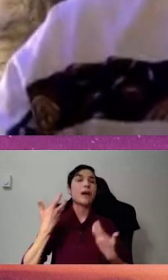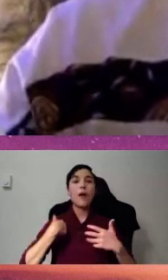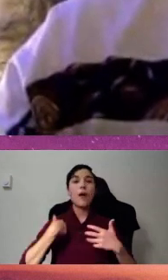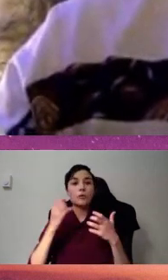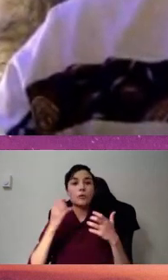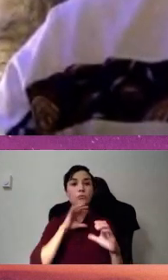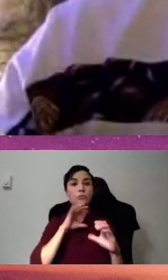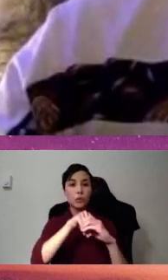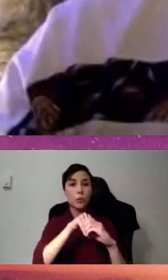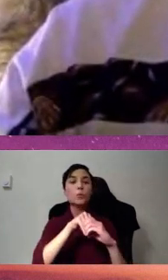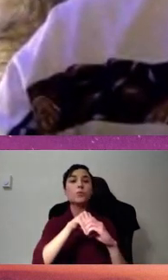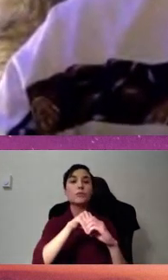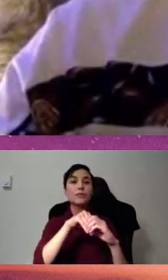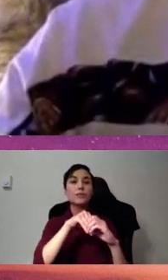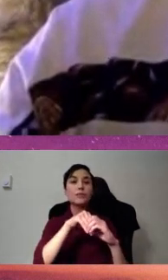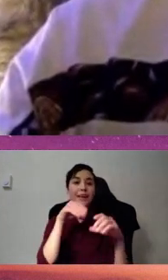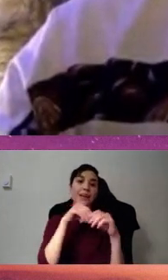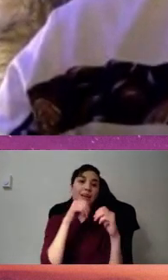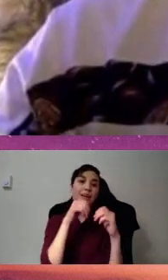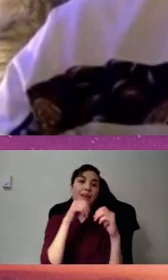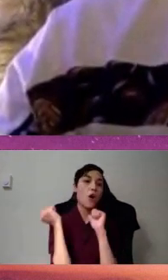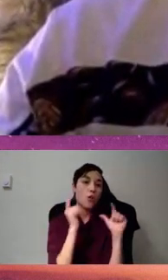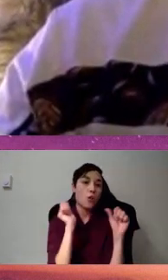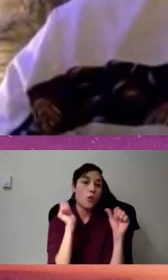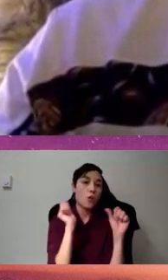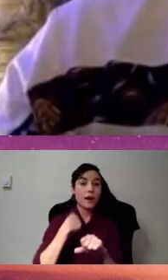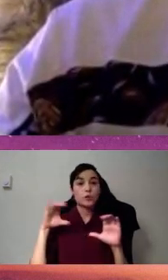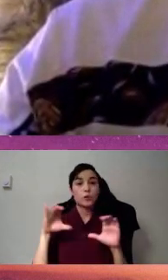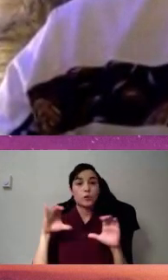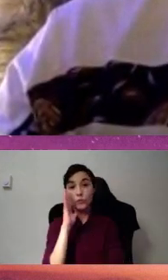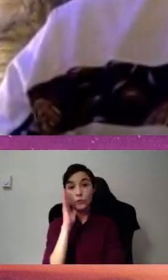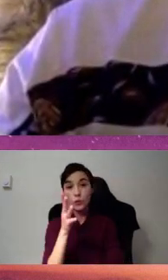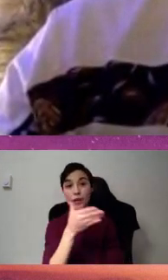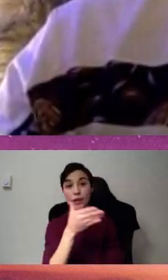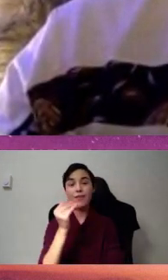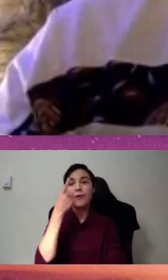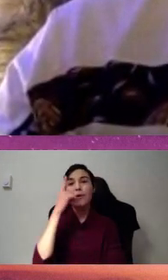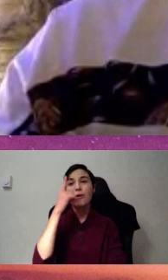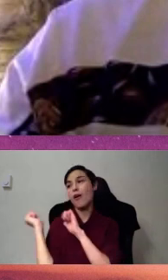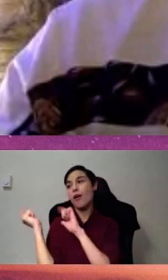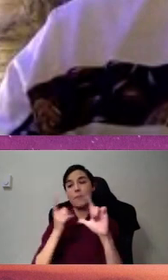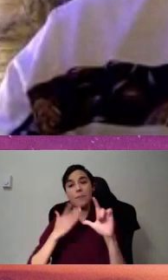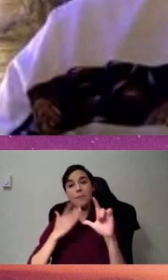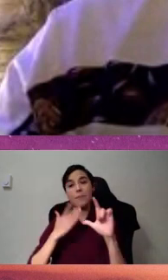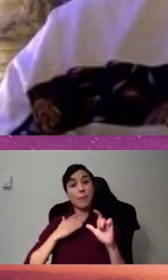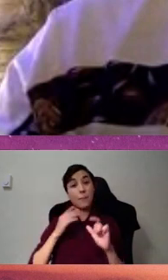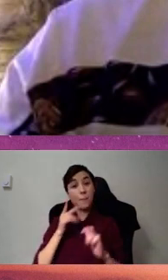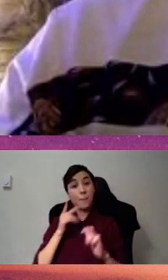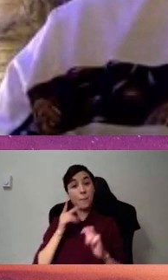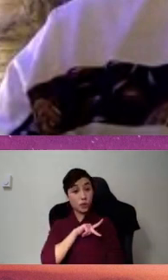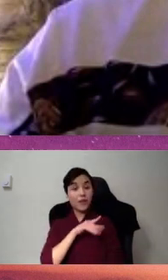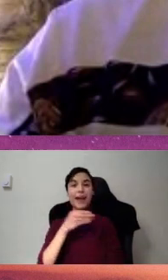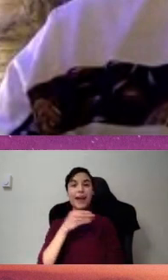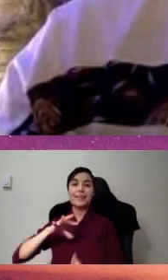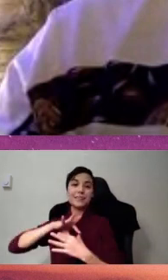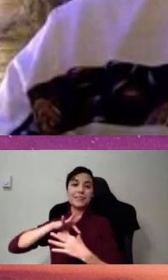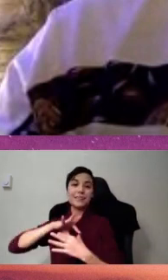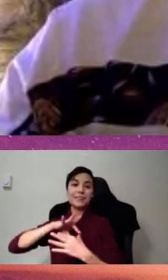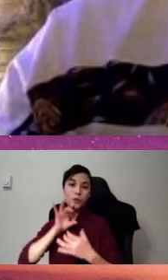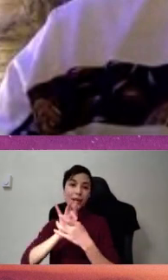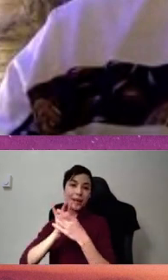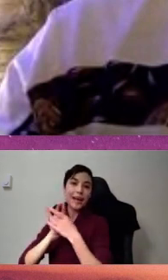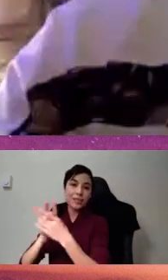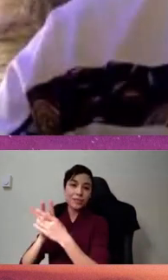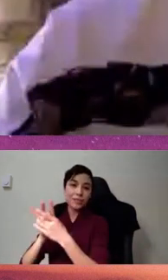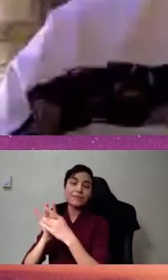future, but also all of my personal connections and all of my spiritual connections going forward into the future. Here's to the next